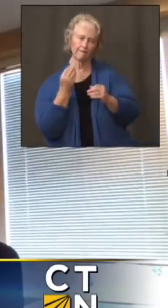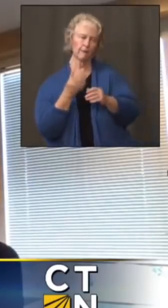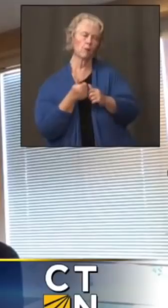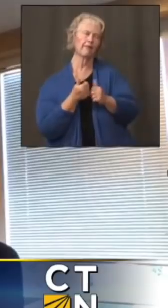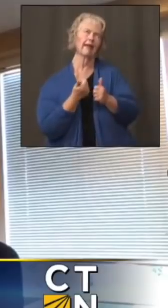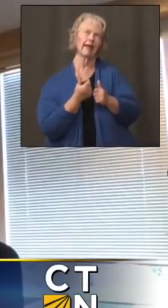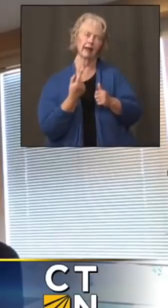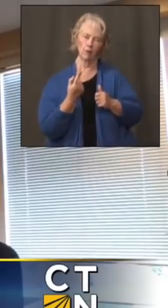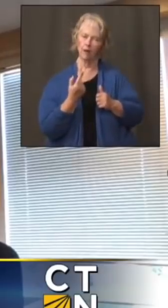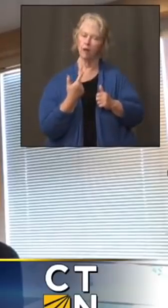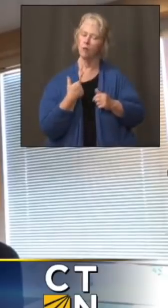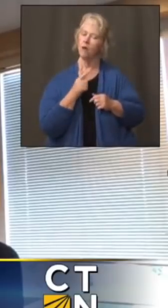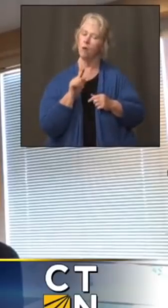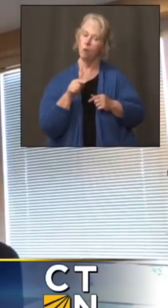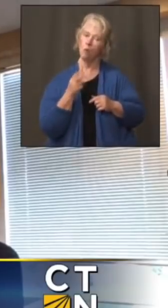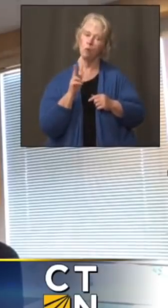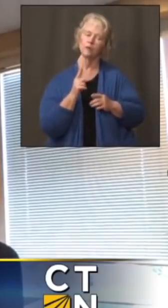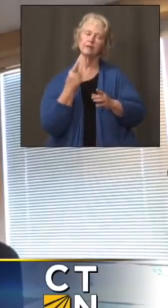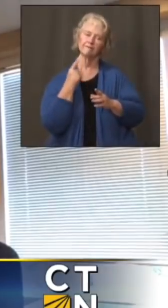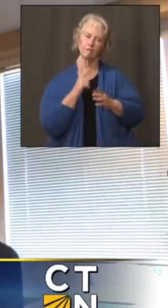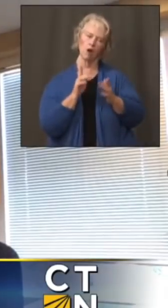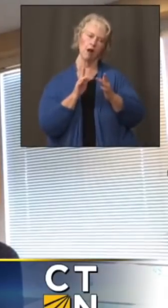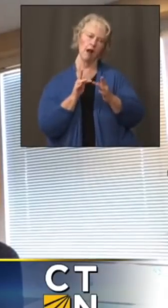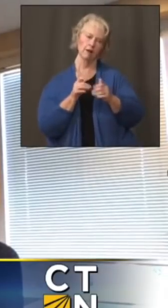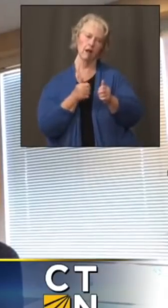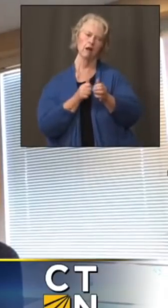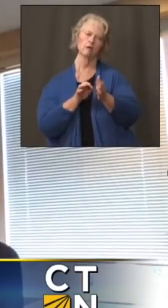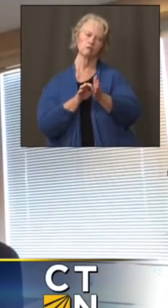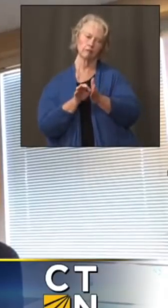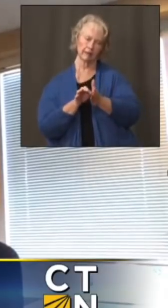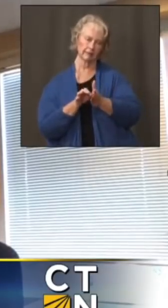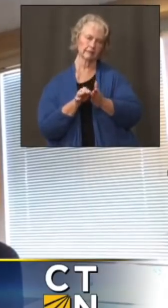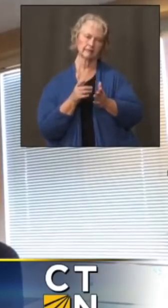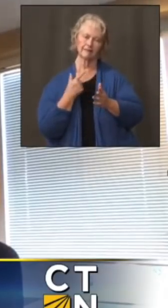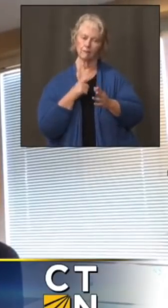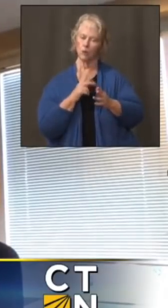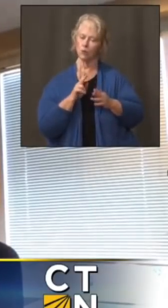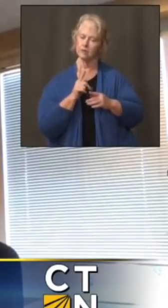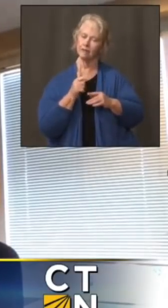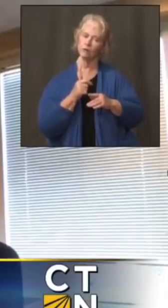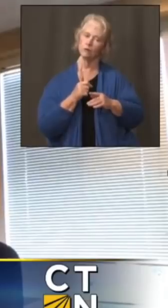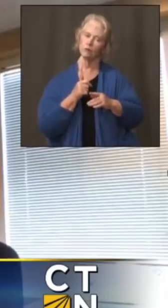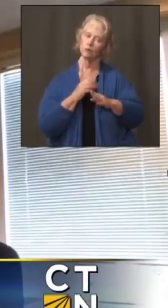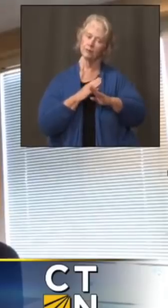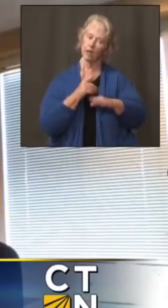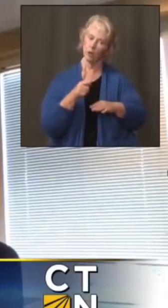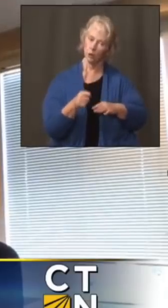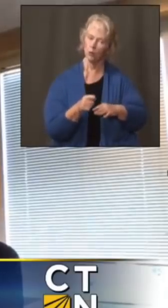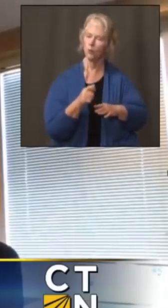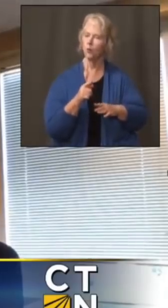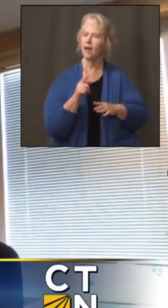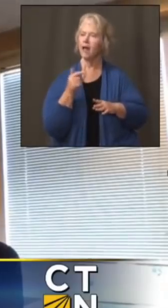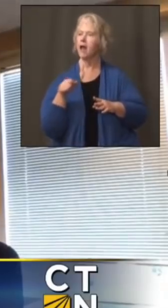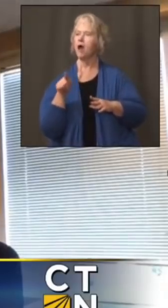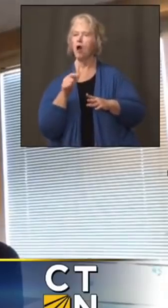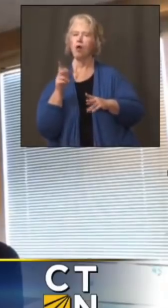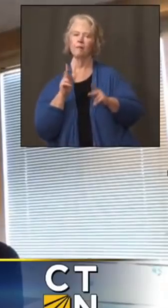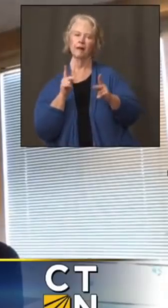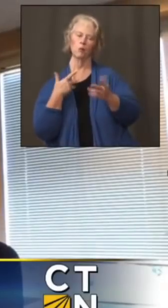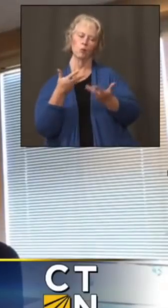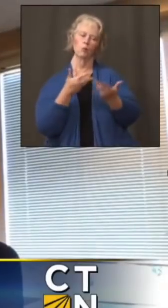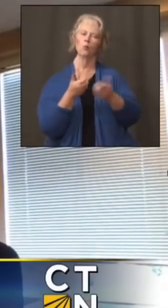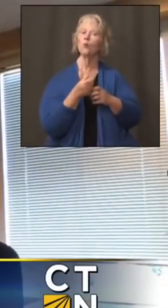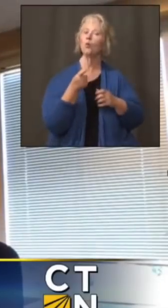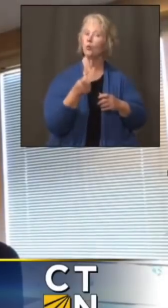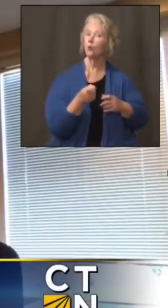only use it to do contact tracing. So we use it to protect you and to protect those people who may have been exposed to you at a time